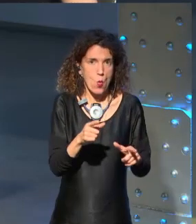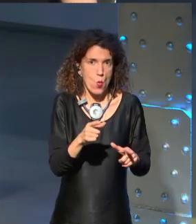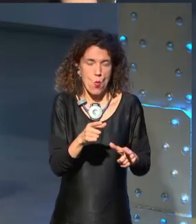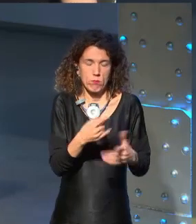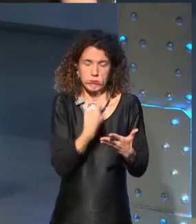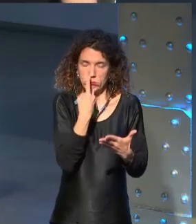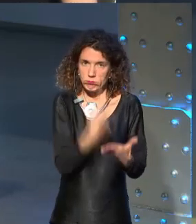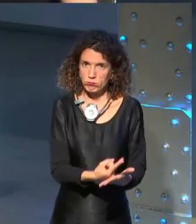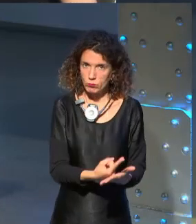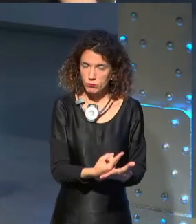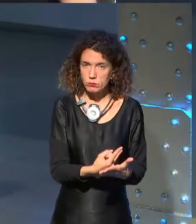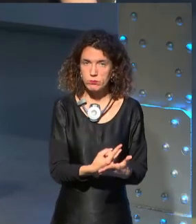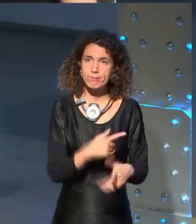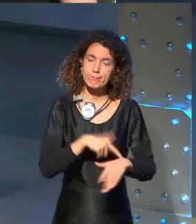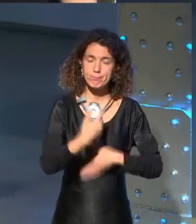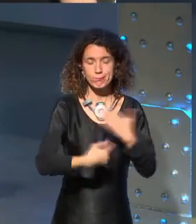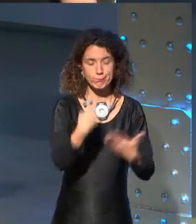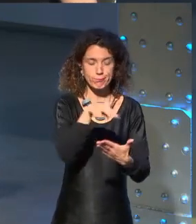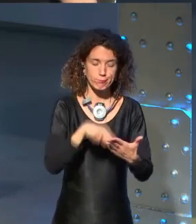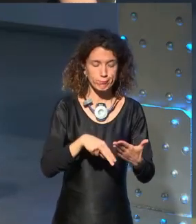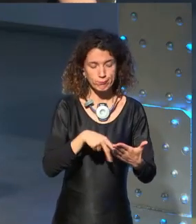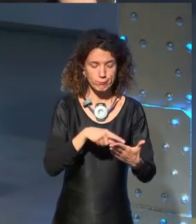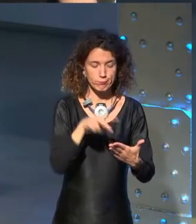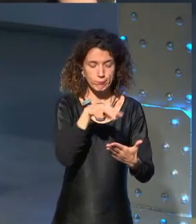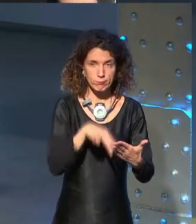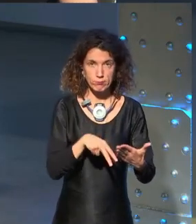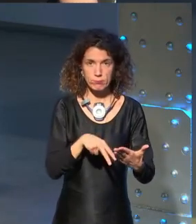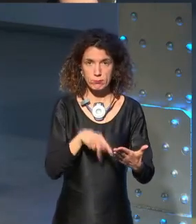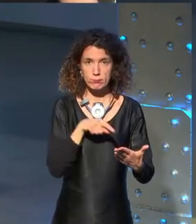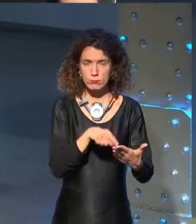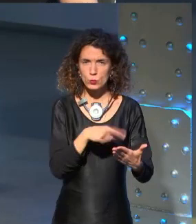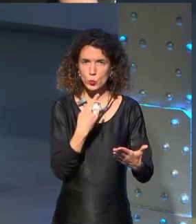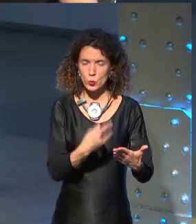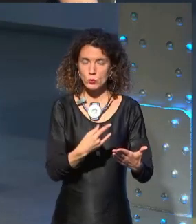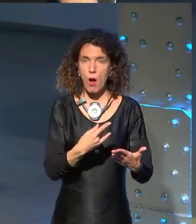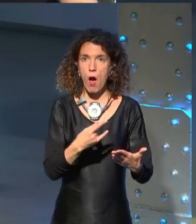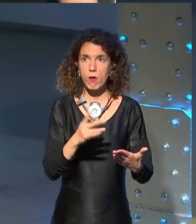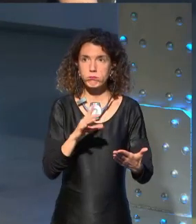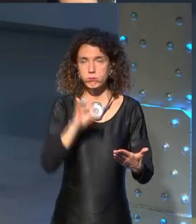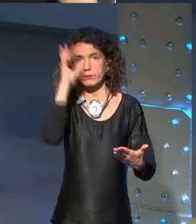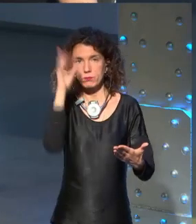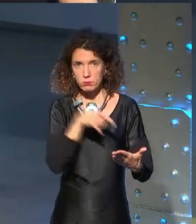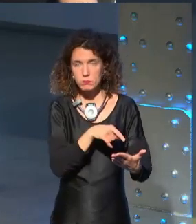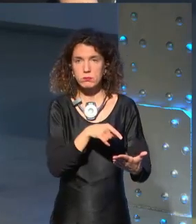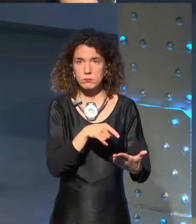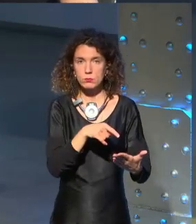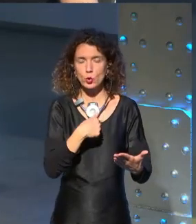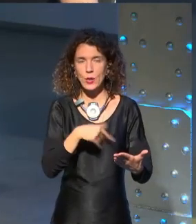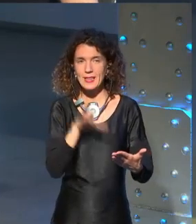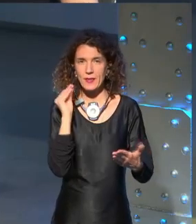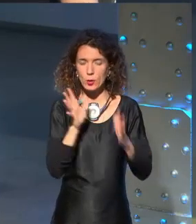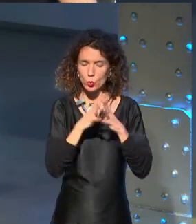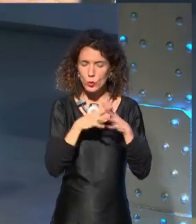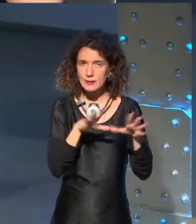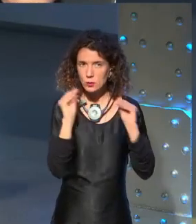of reading them, it occurred to me that I understood the structure. I knew how these things were